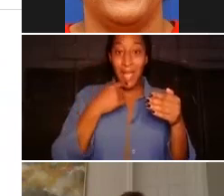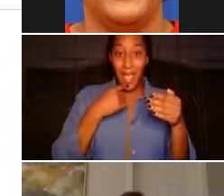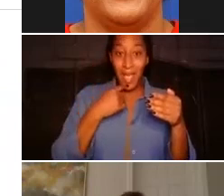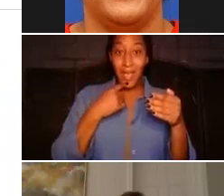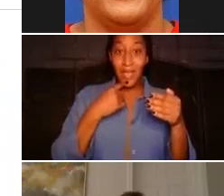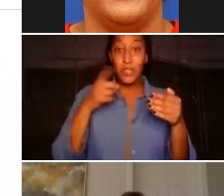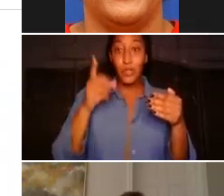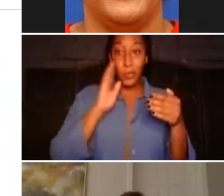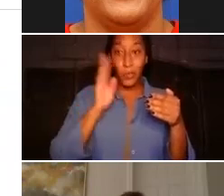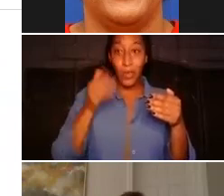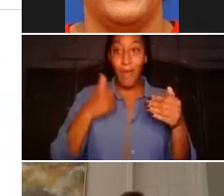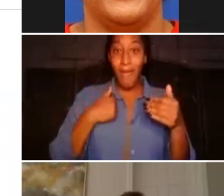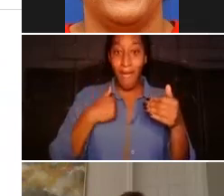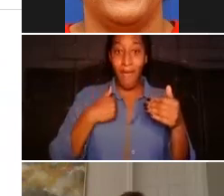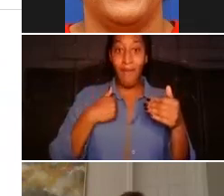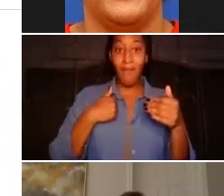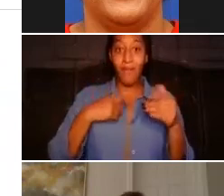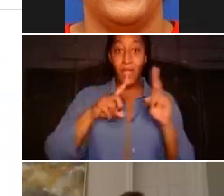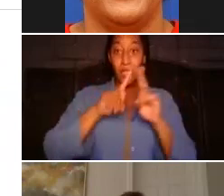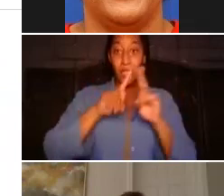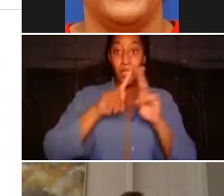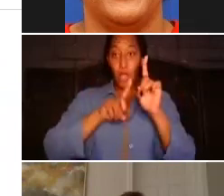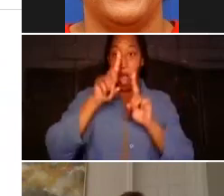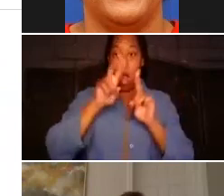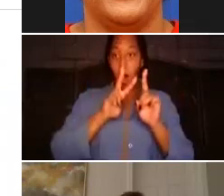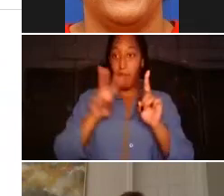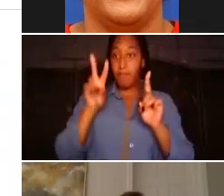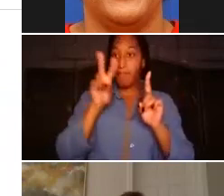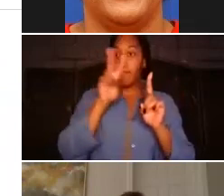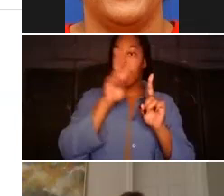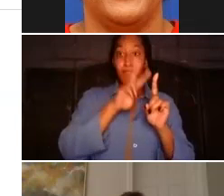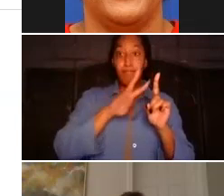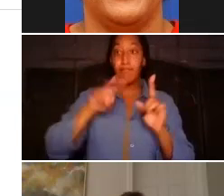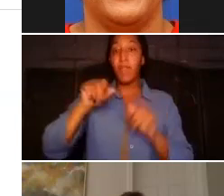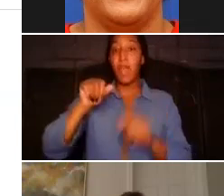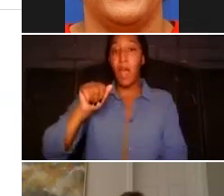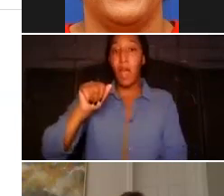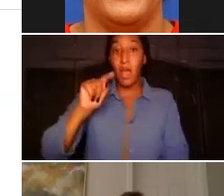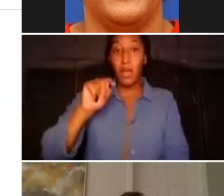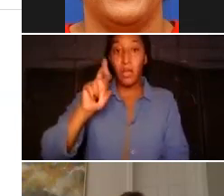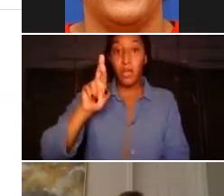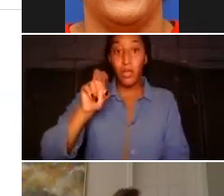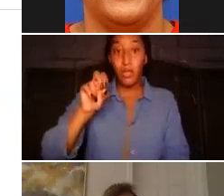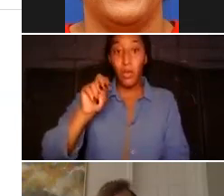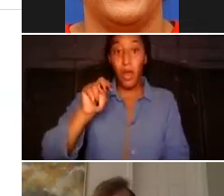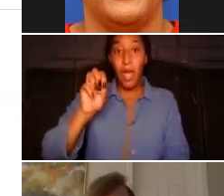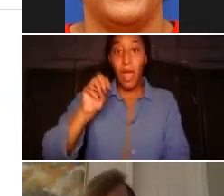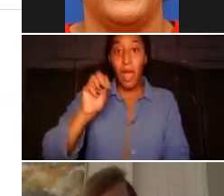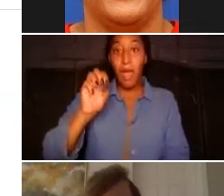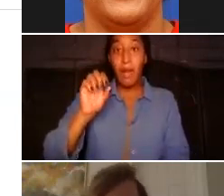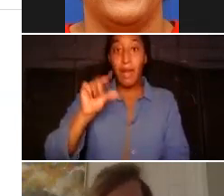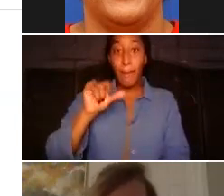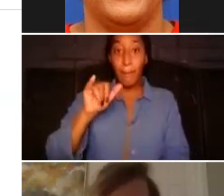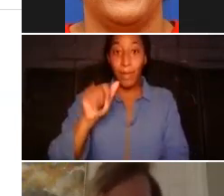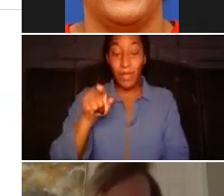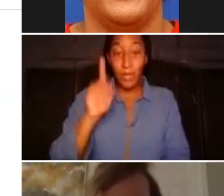the astronomy overview is something that you cover on